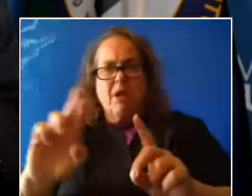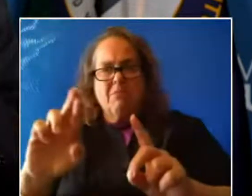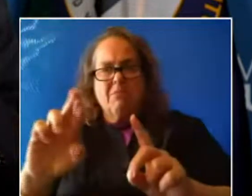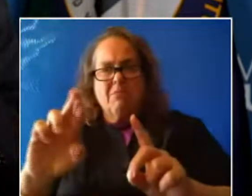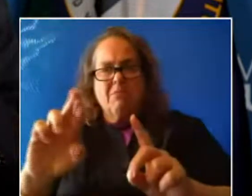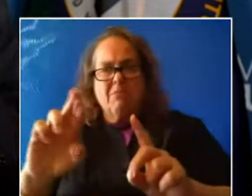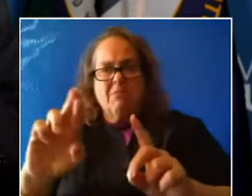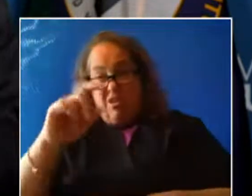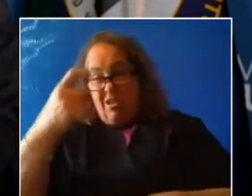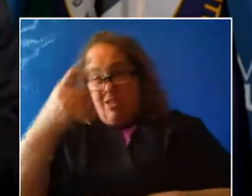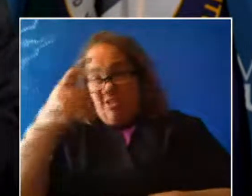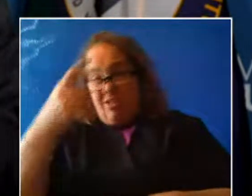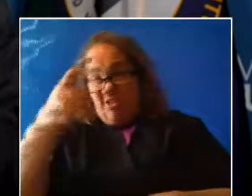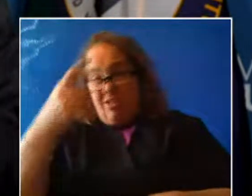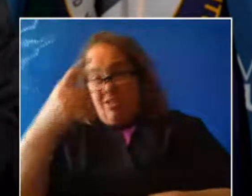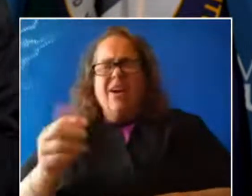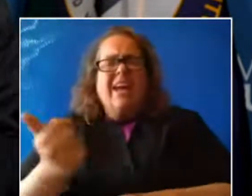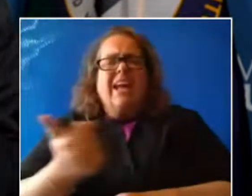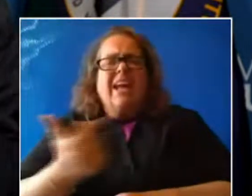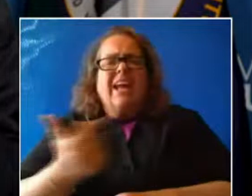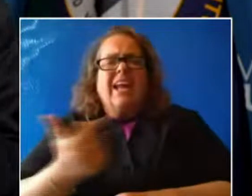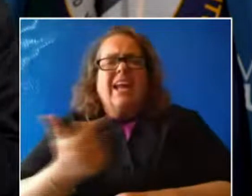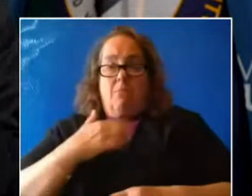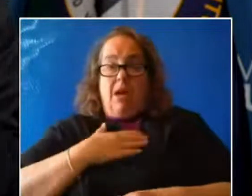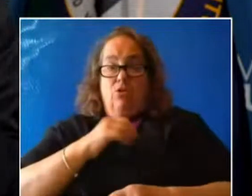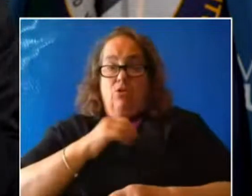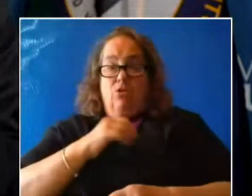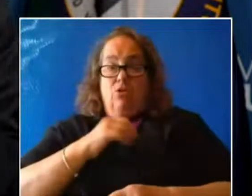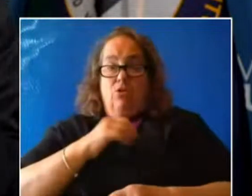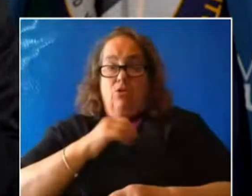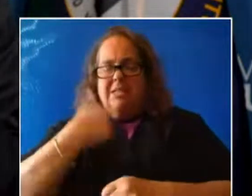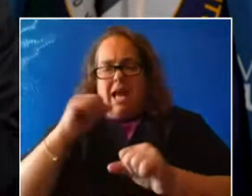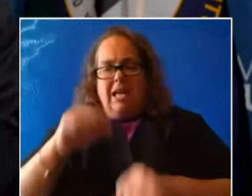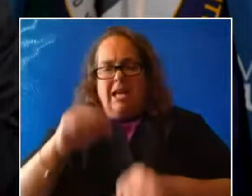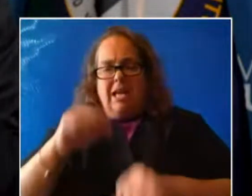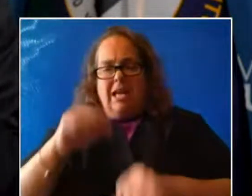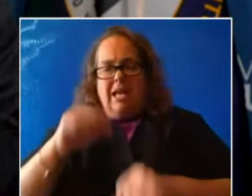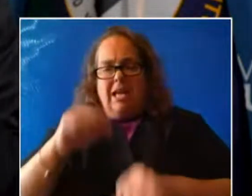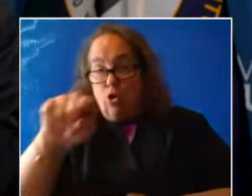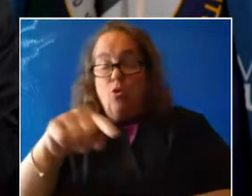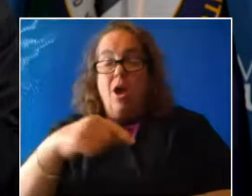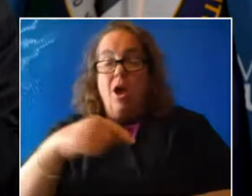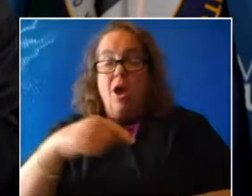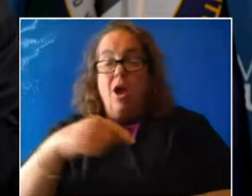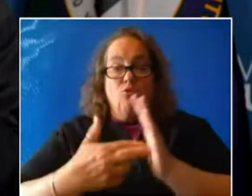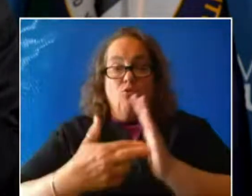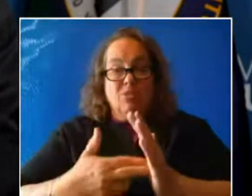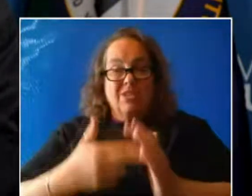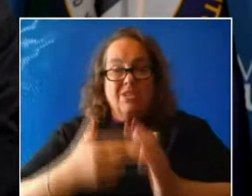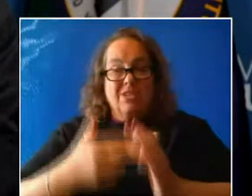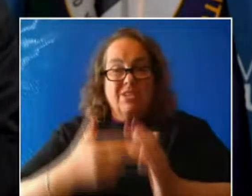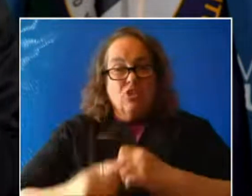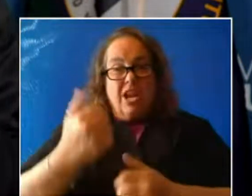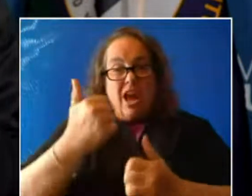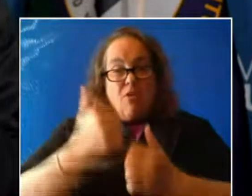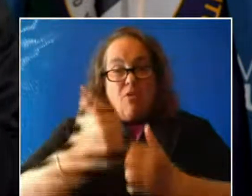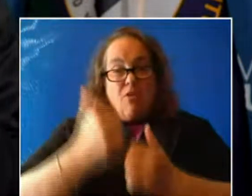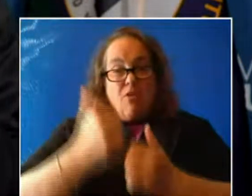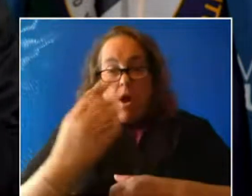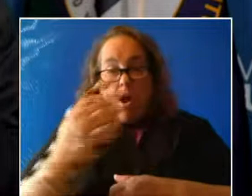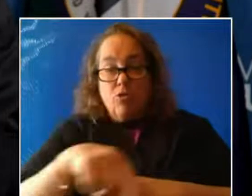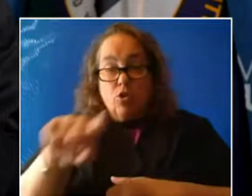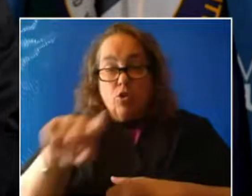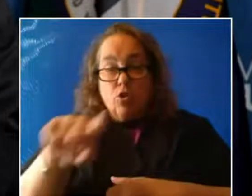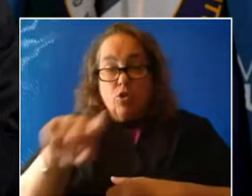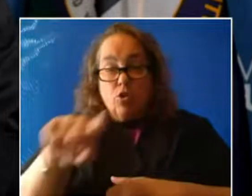the best I can for you, and I represent each and every one of you. And listen, I want to put politics and partisanship behind us for good. It's